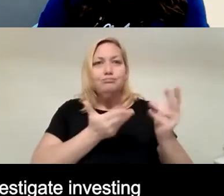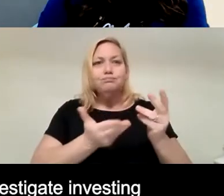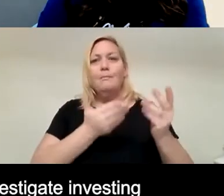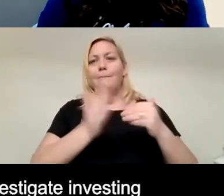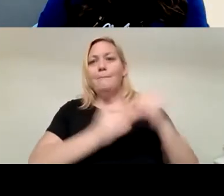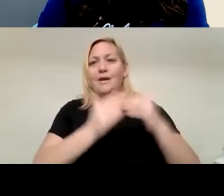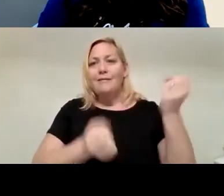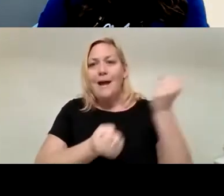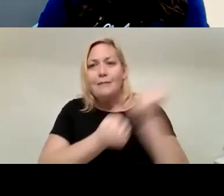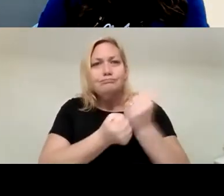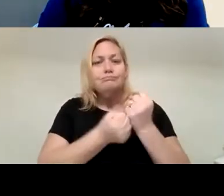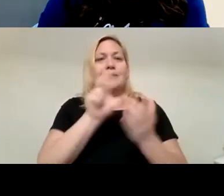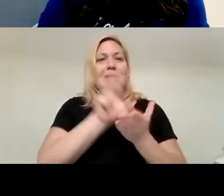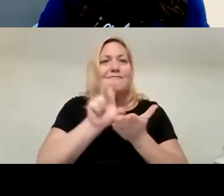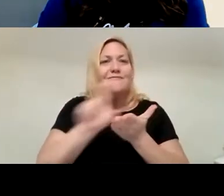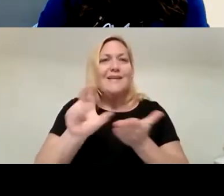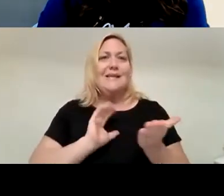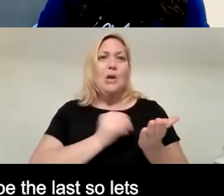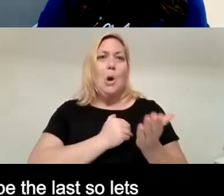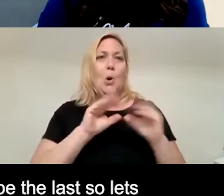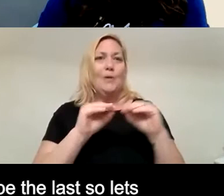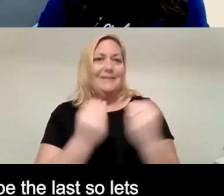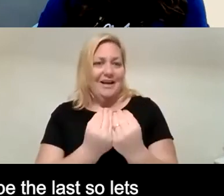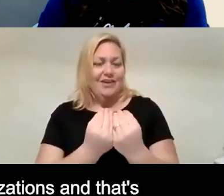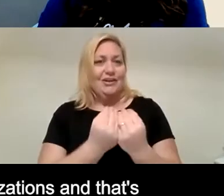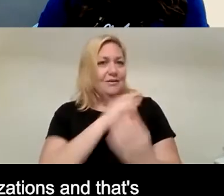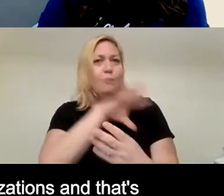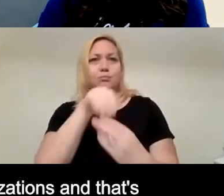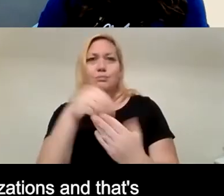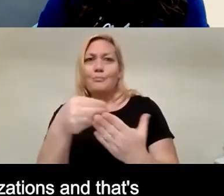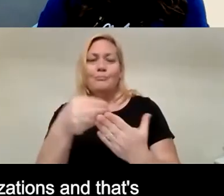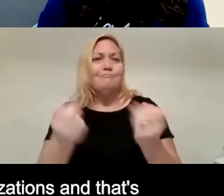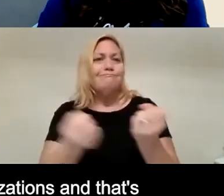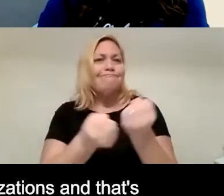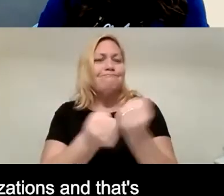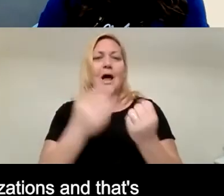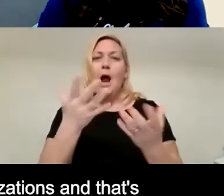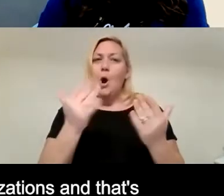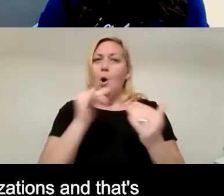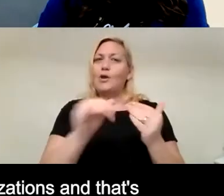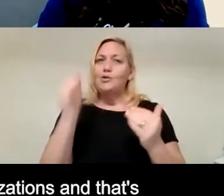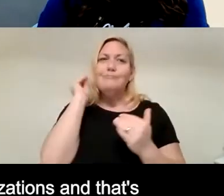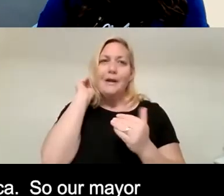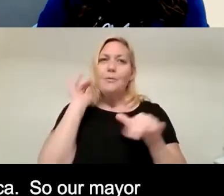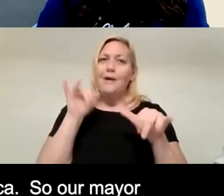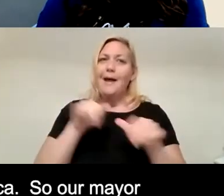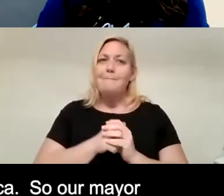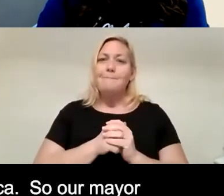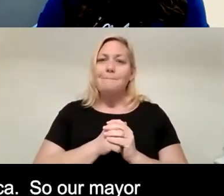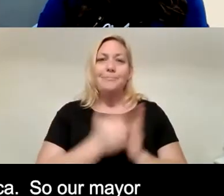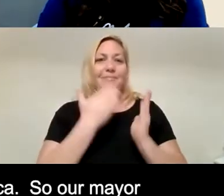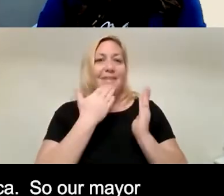investing in our organizations. And that's my biggest thing I hope that everyone takes away from today. Thank you,